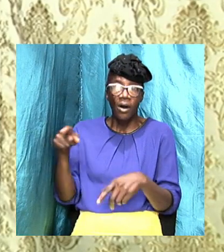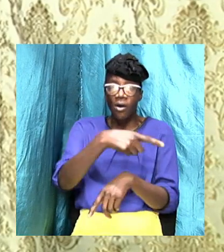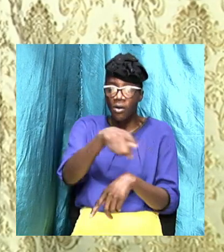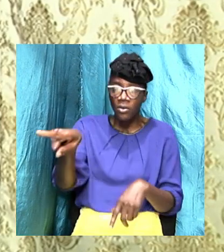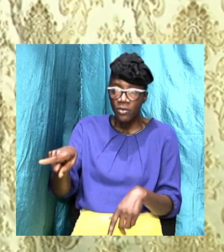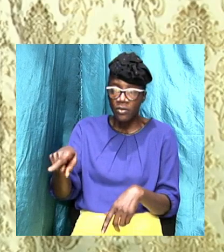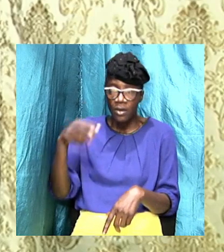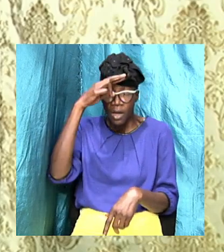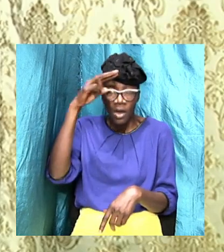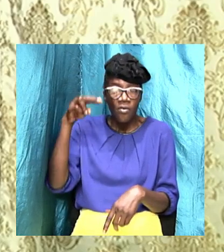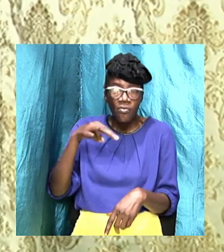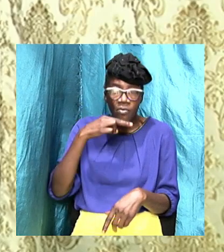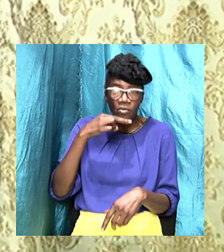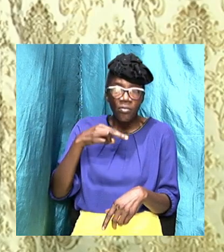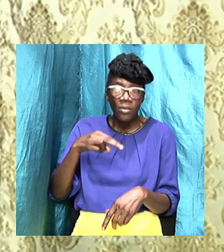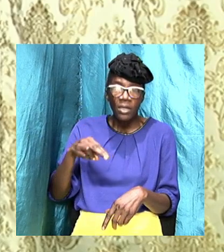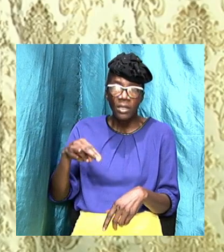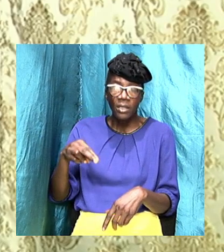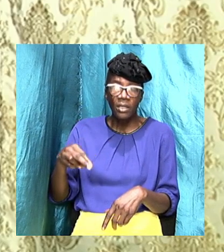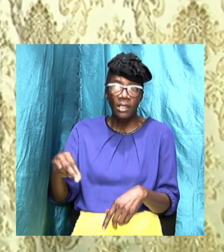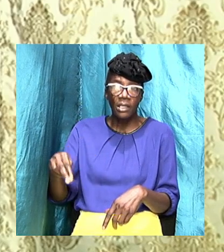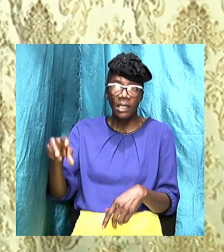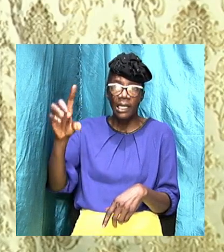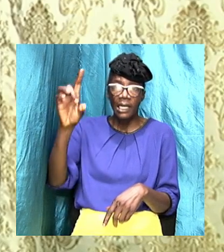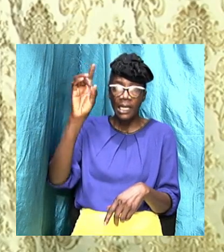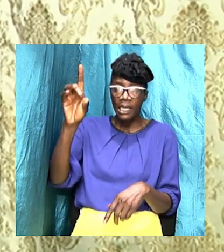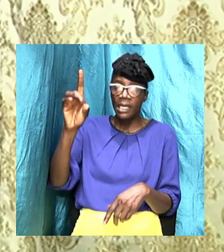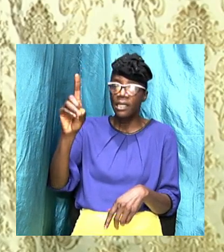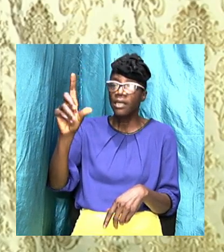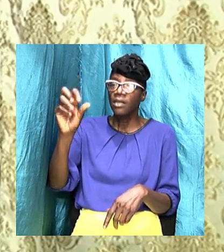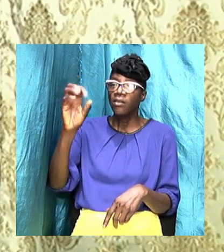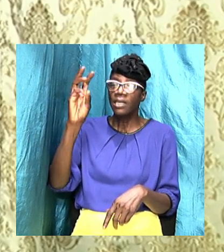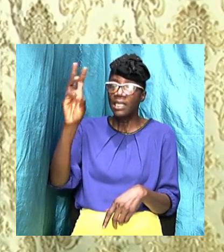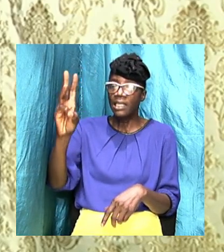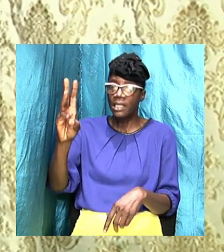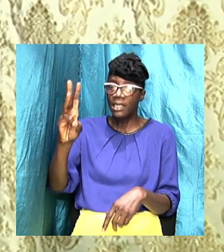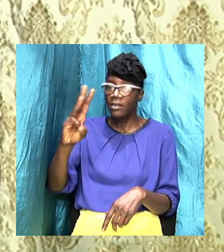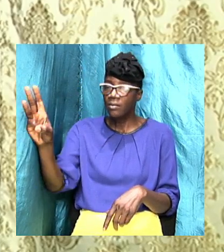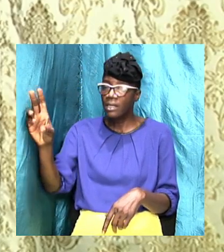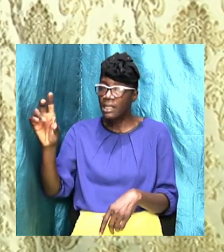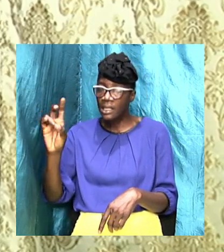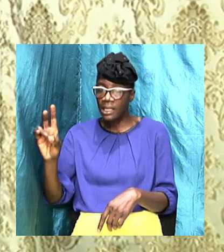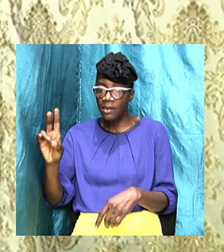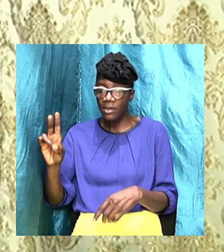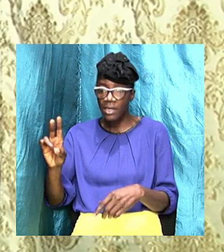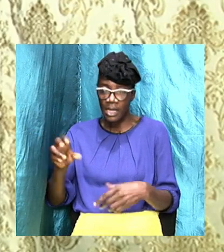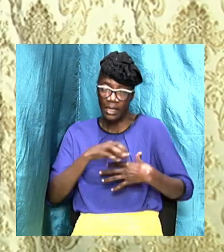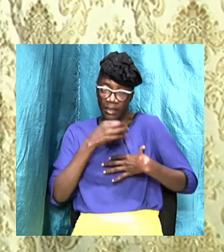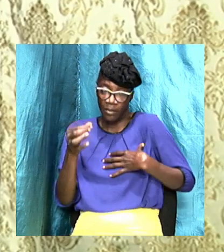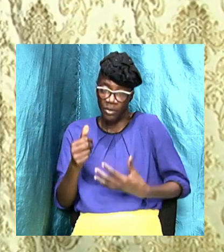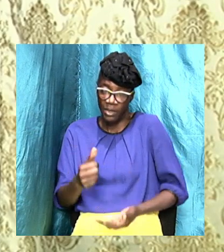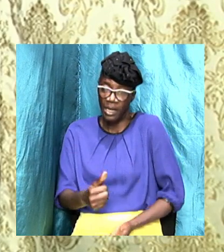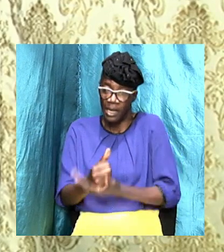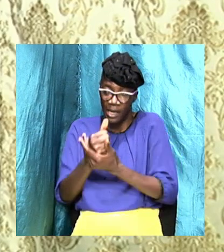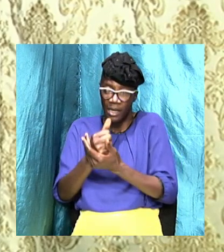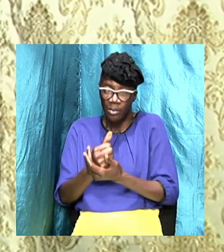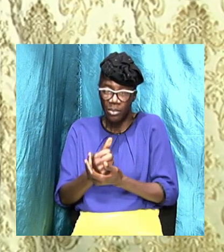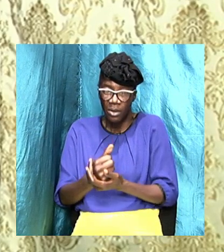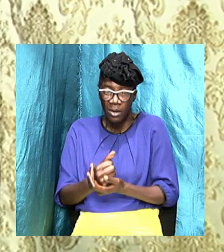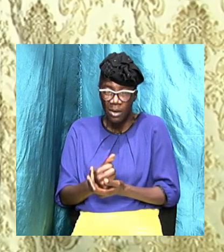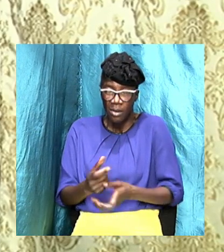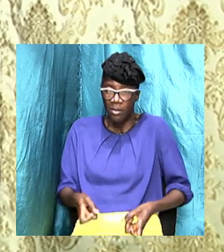26 and 27. Likewise, the Spirit also helps our infirmities. For we know not